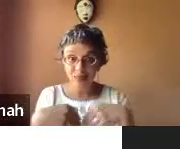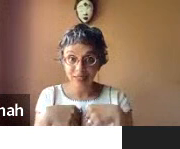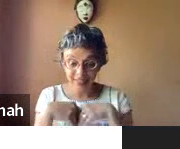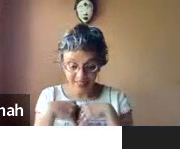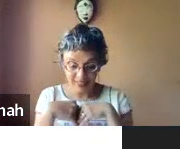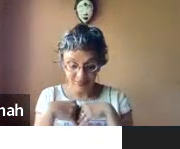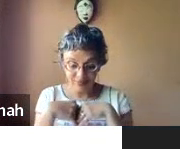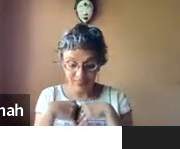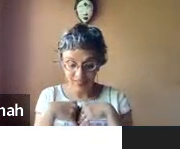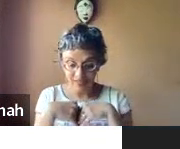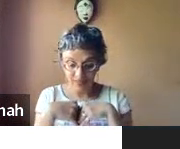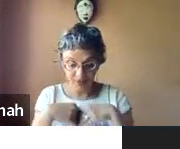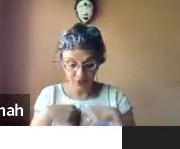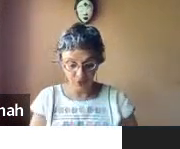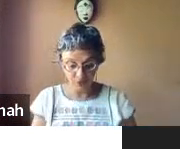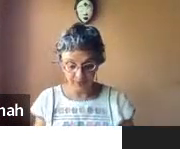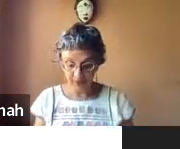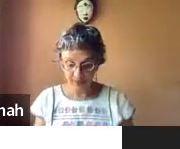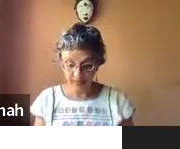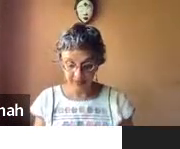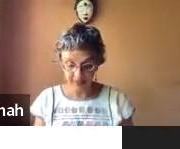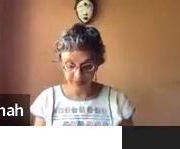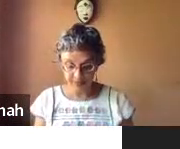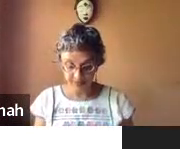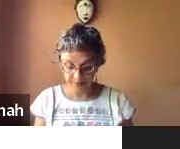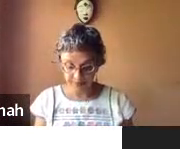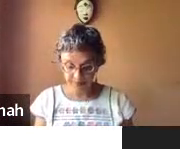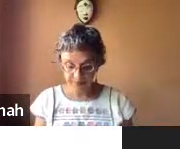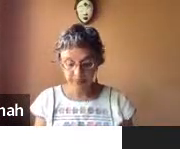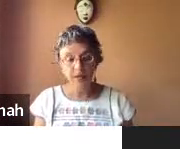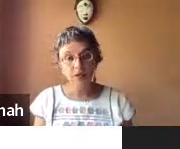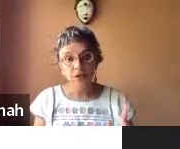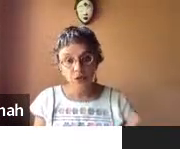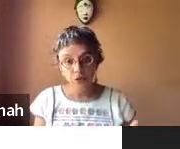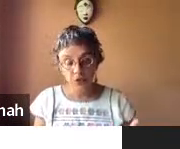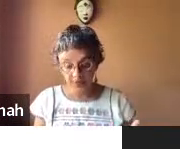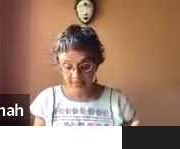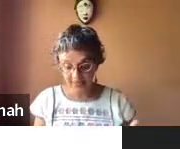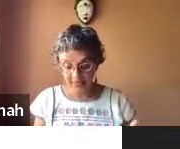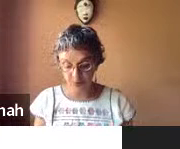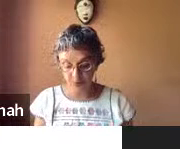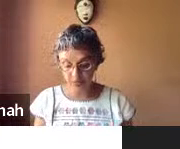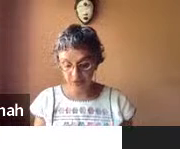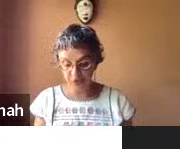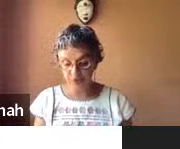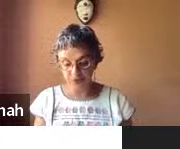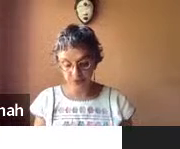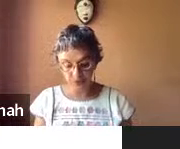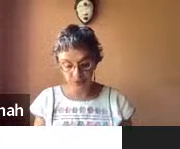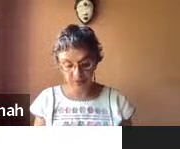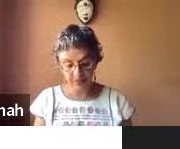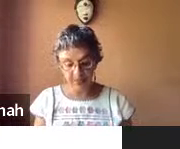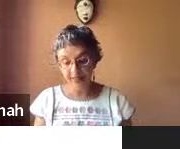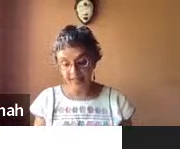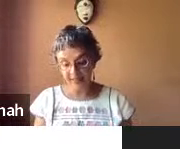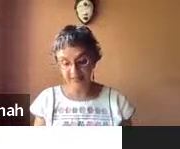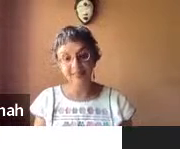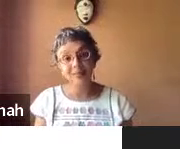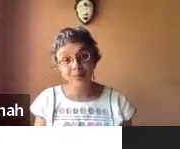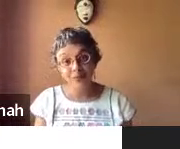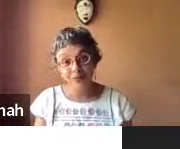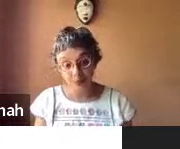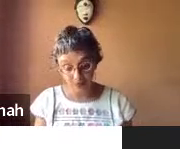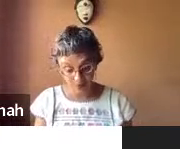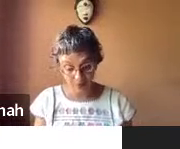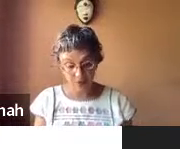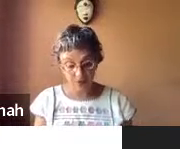extremely labor-intensive and time-consuming activity. Socializing the production of food, then,